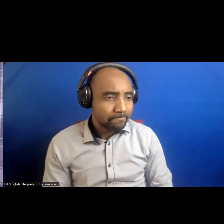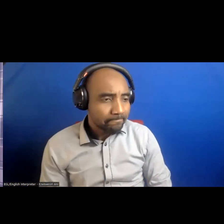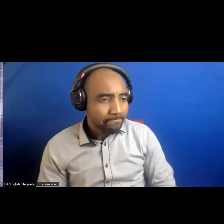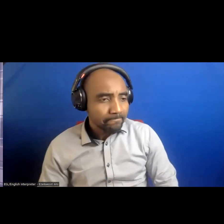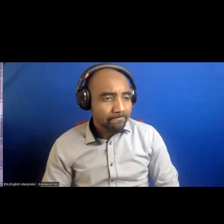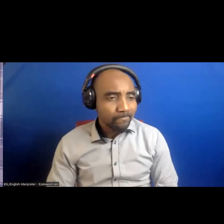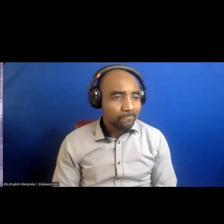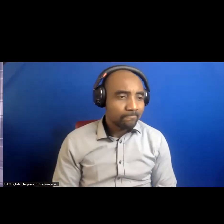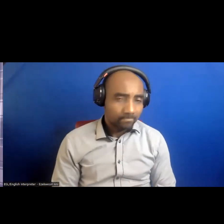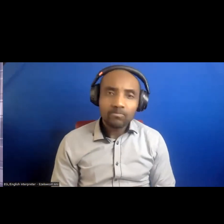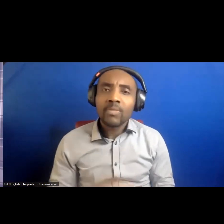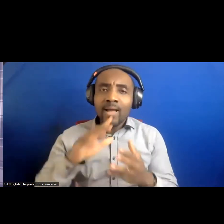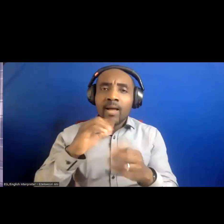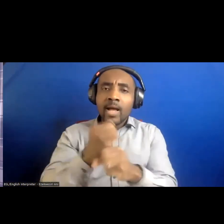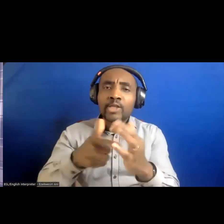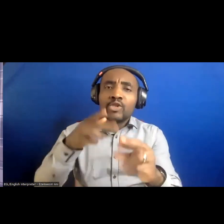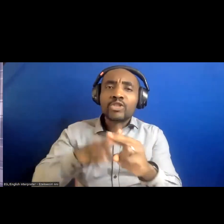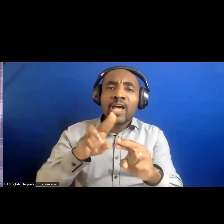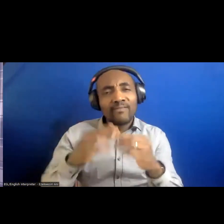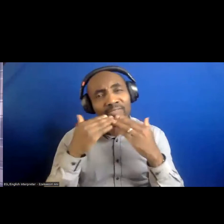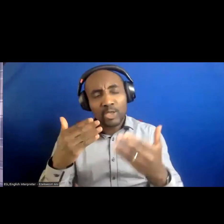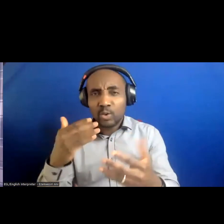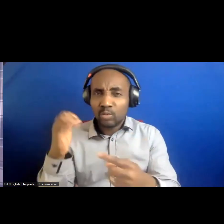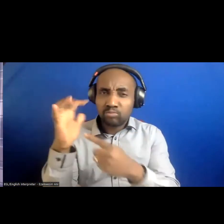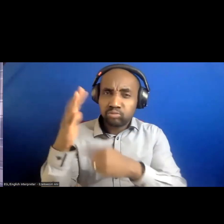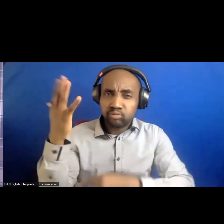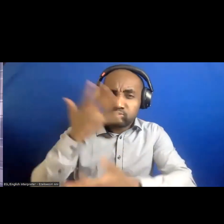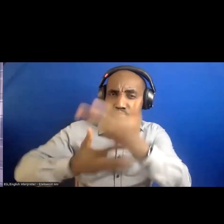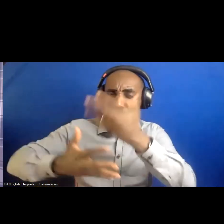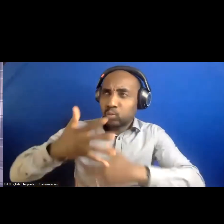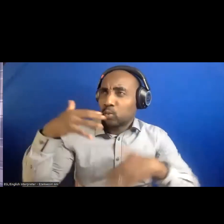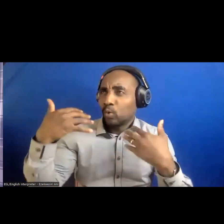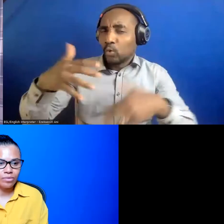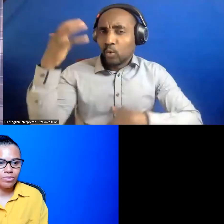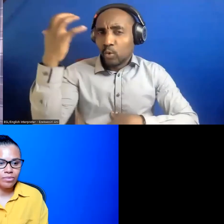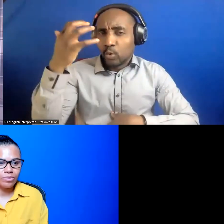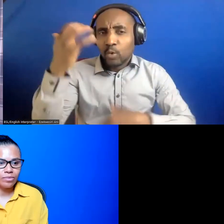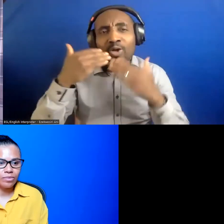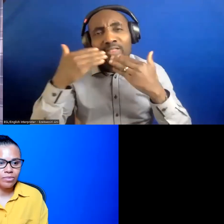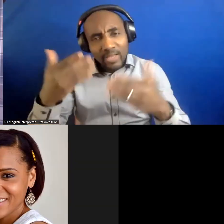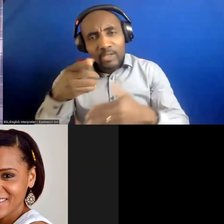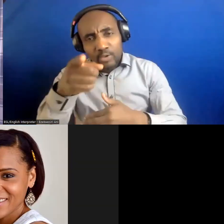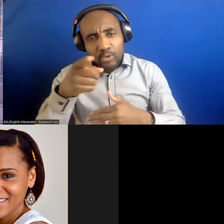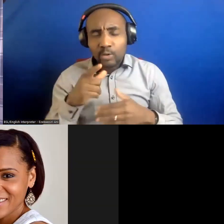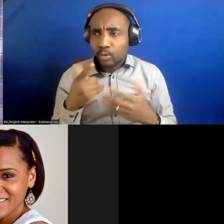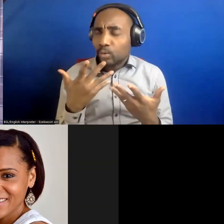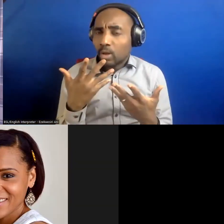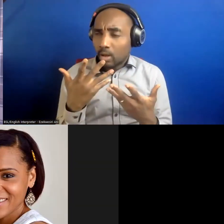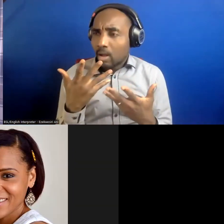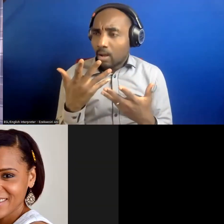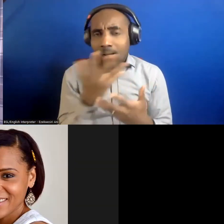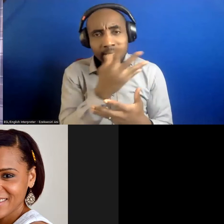Thank you so much, Jeff. There was so much in your keynote. We are very thankful to you. It was, I know, reflected in some